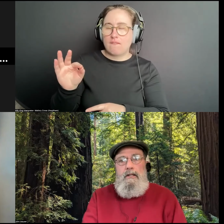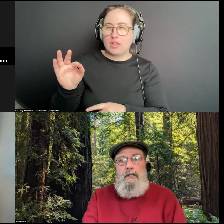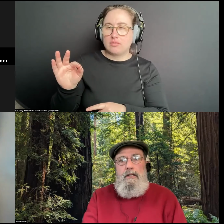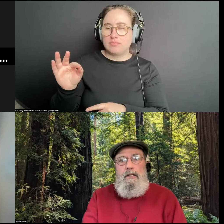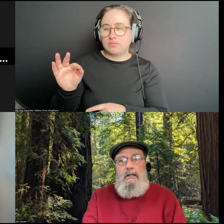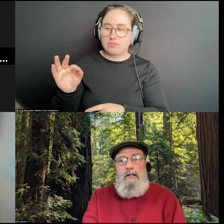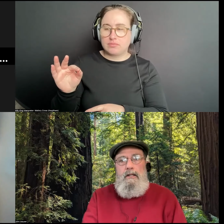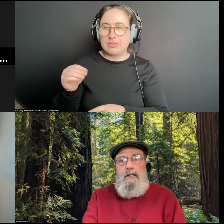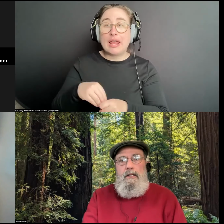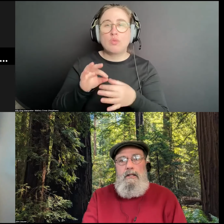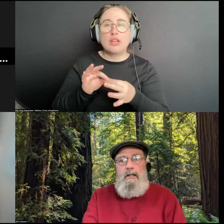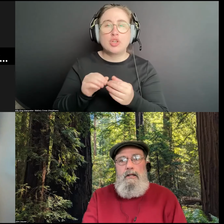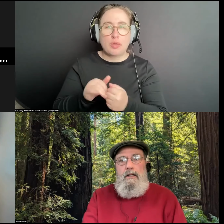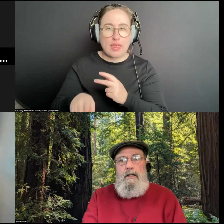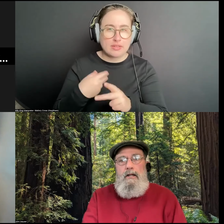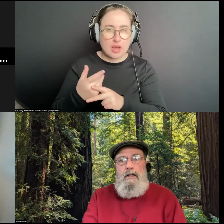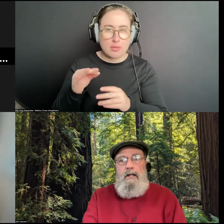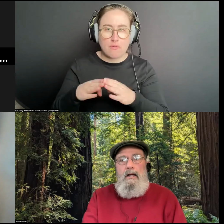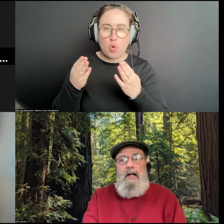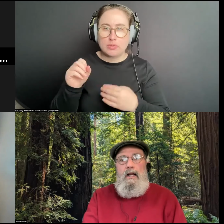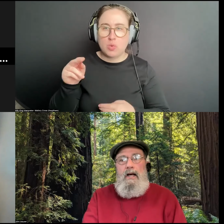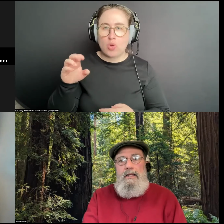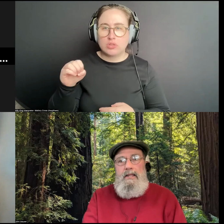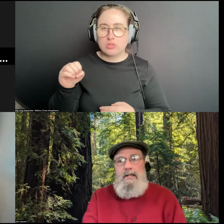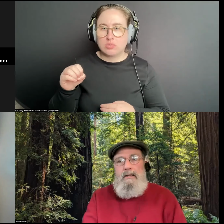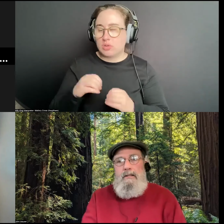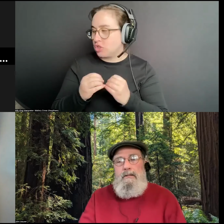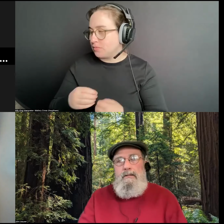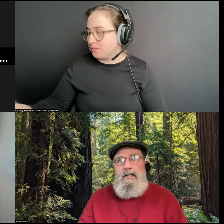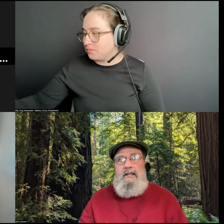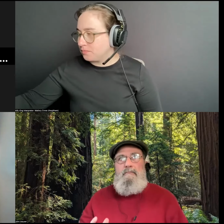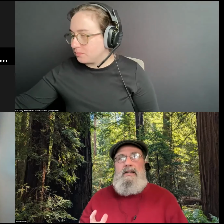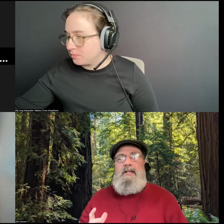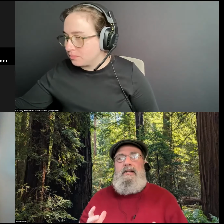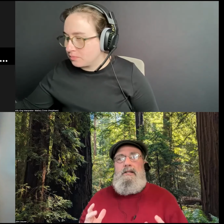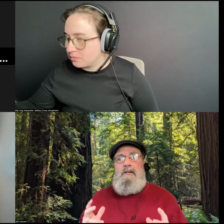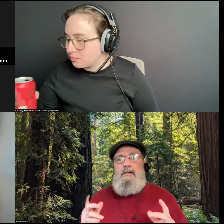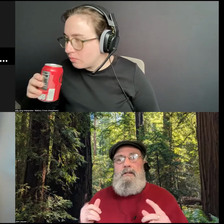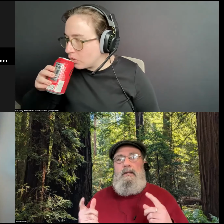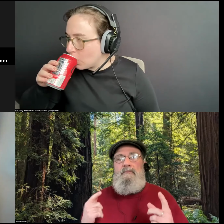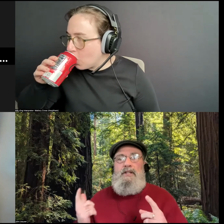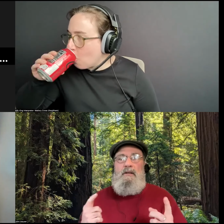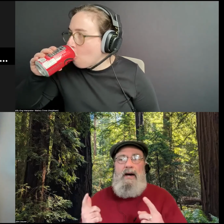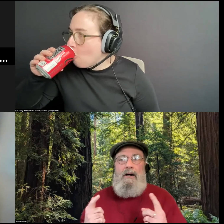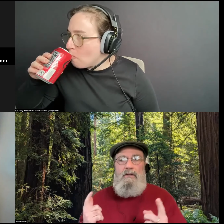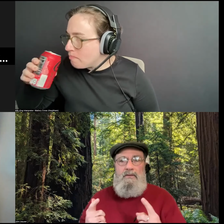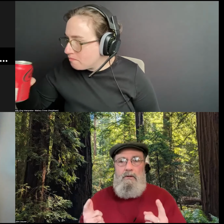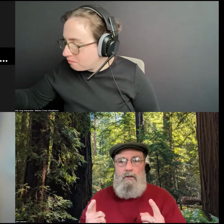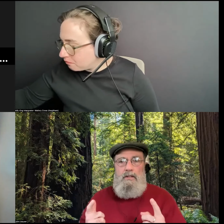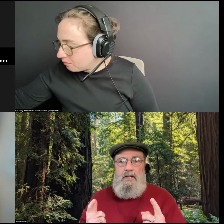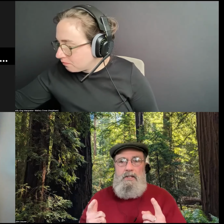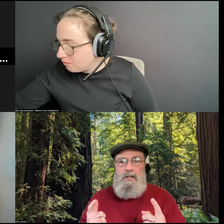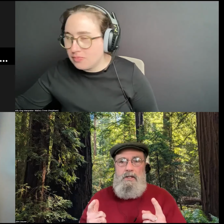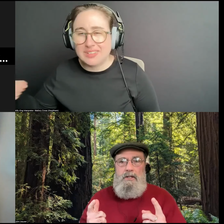in a relationship with that type of open source organization? I think the best answer is to leverage the power of